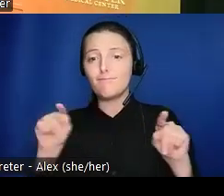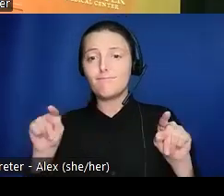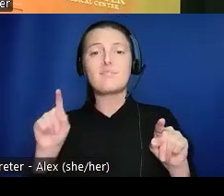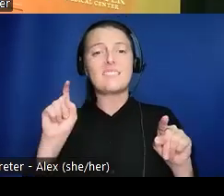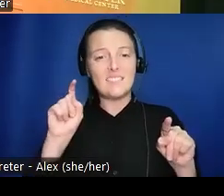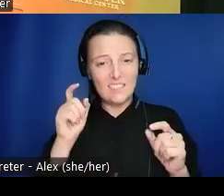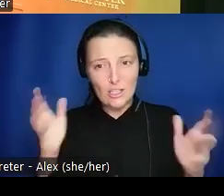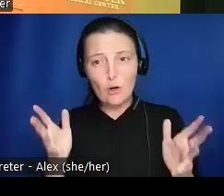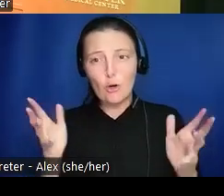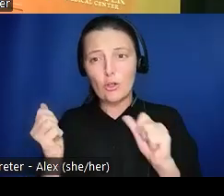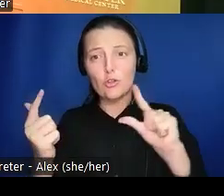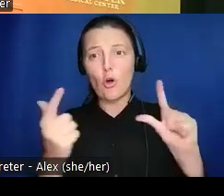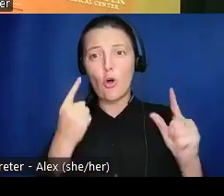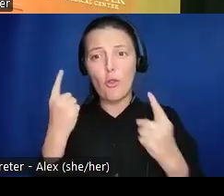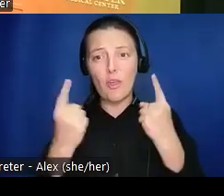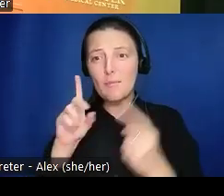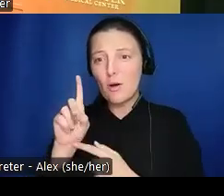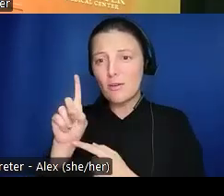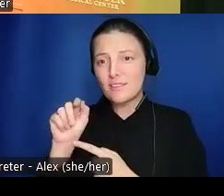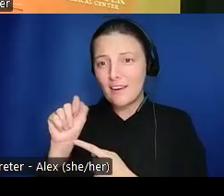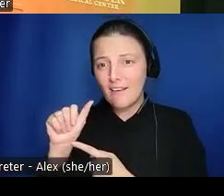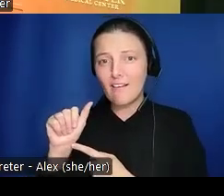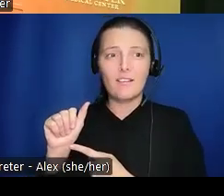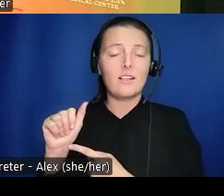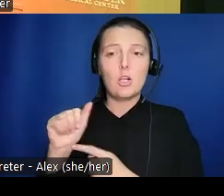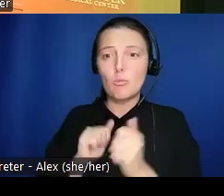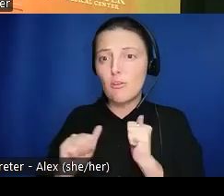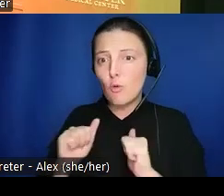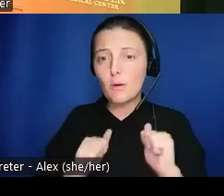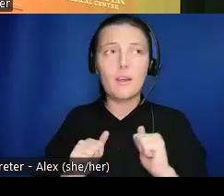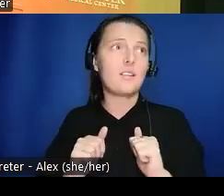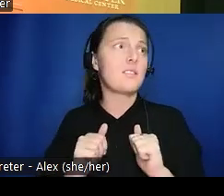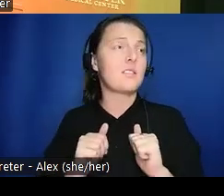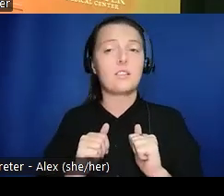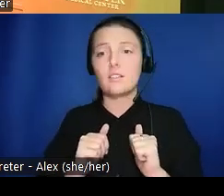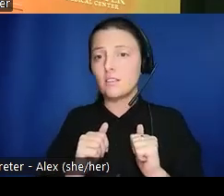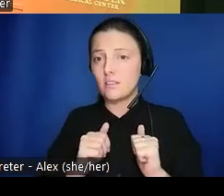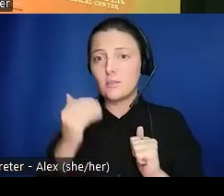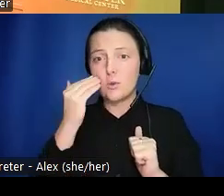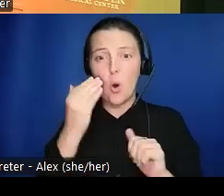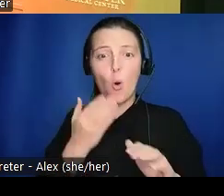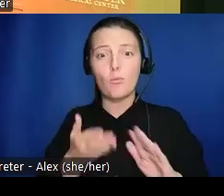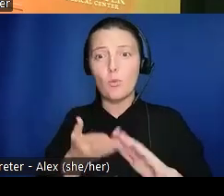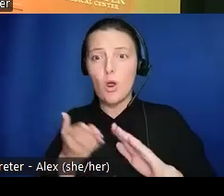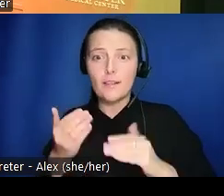performance, productivity, and where you want to go, how you want to define your success.